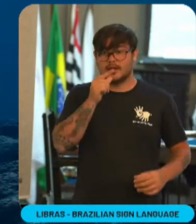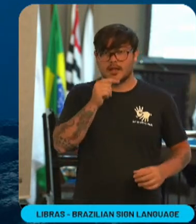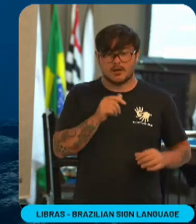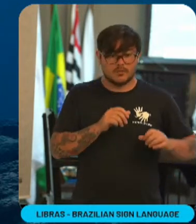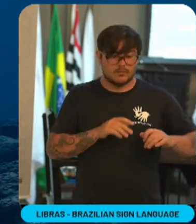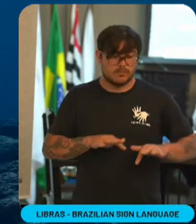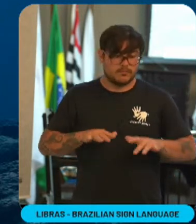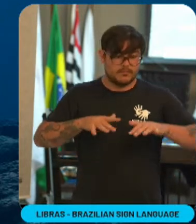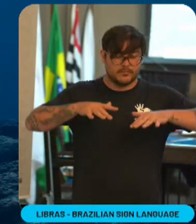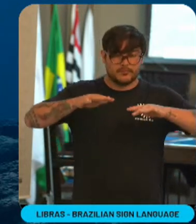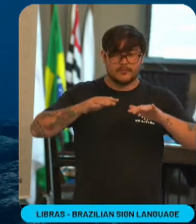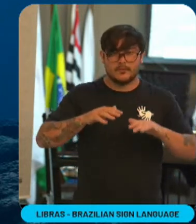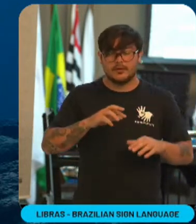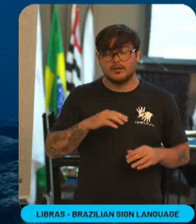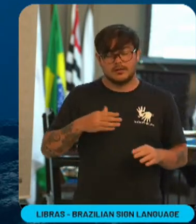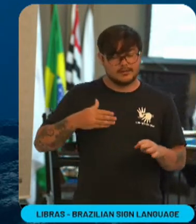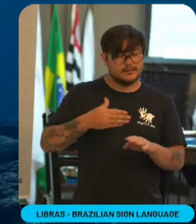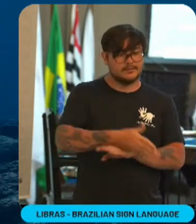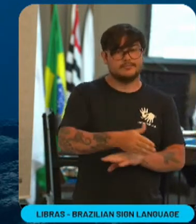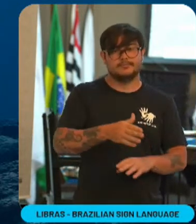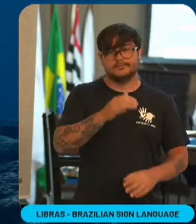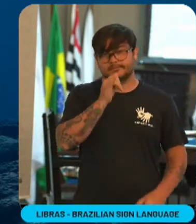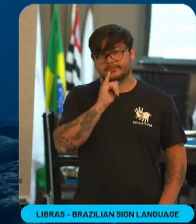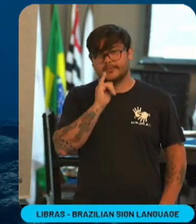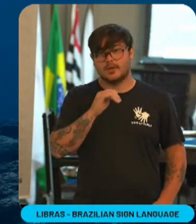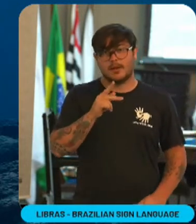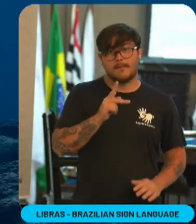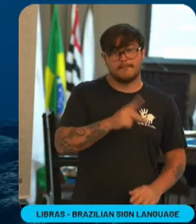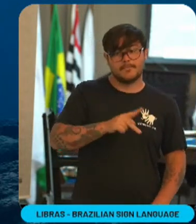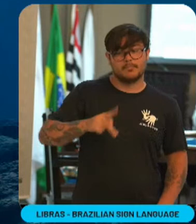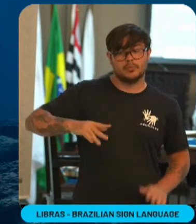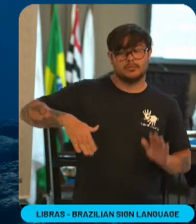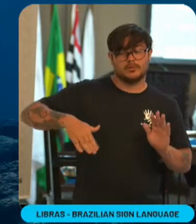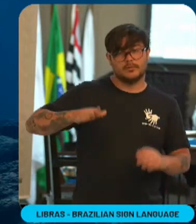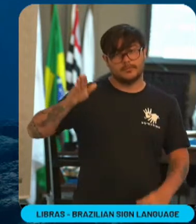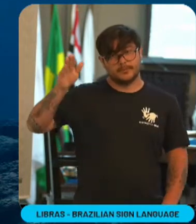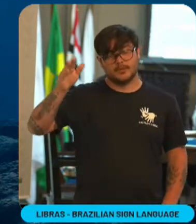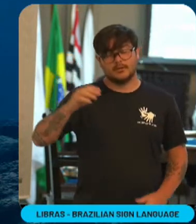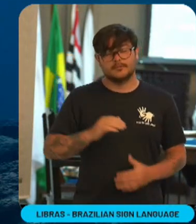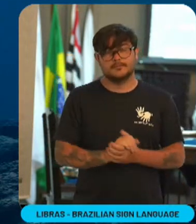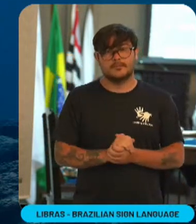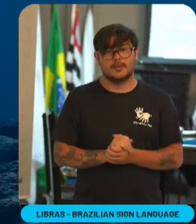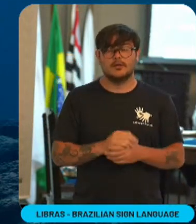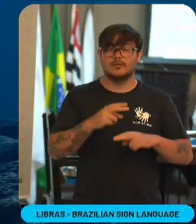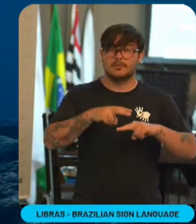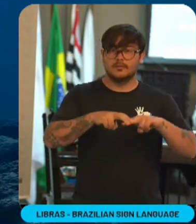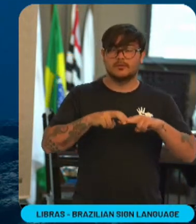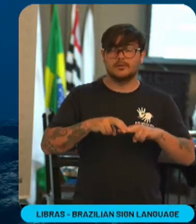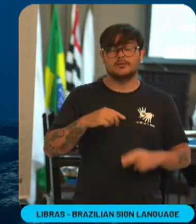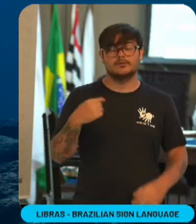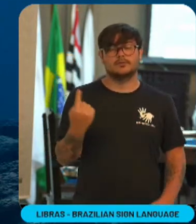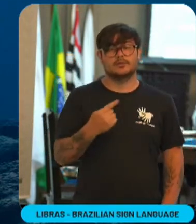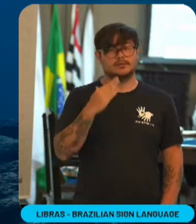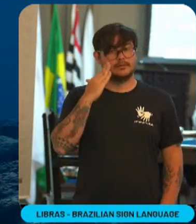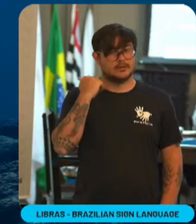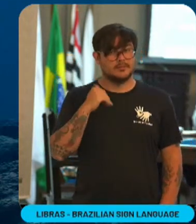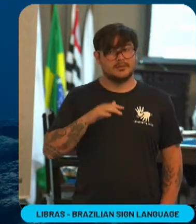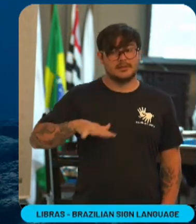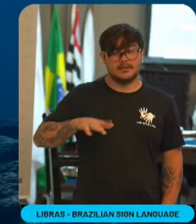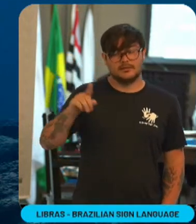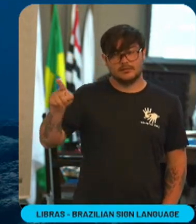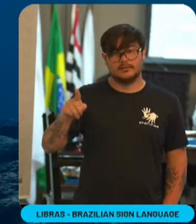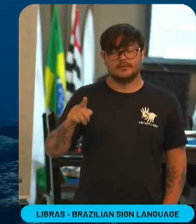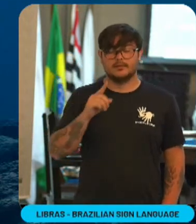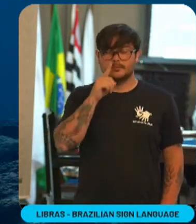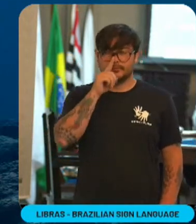natural balance, and the water will invade, as example what we have here in the edge